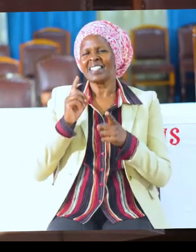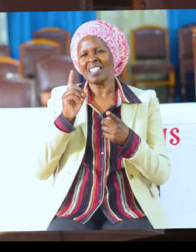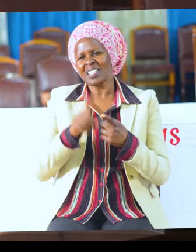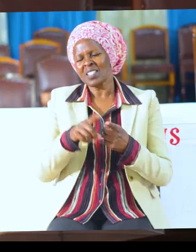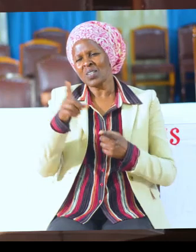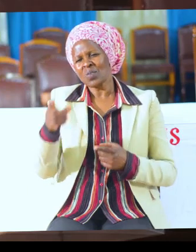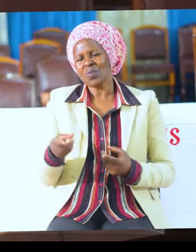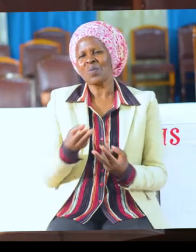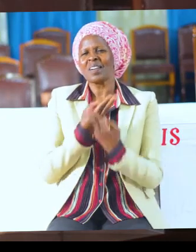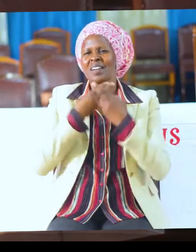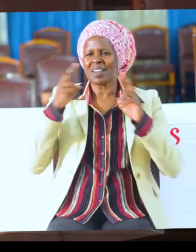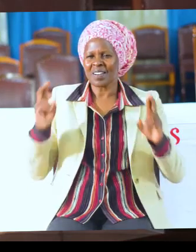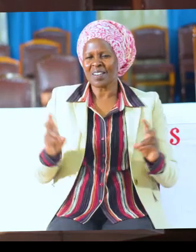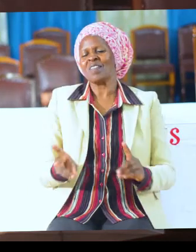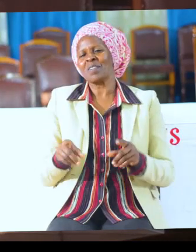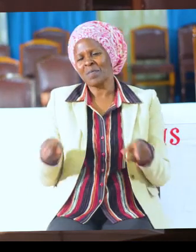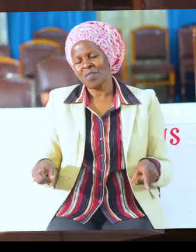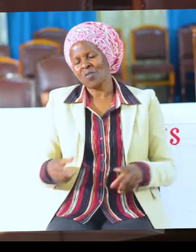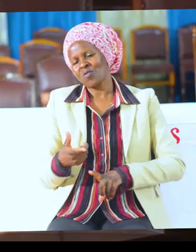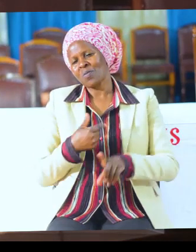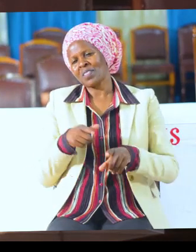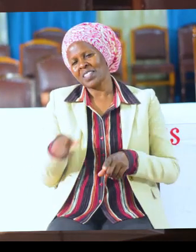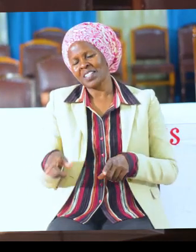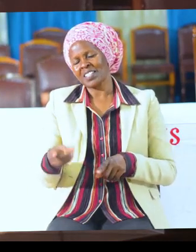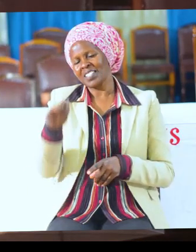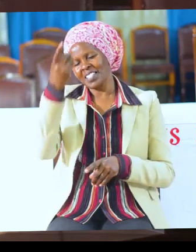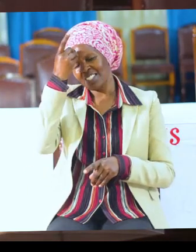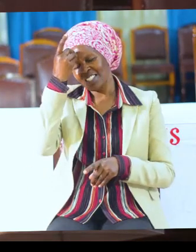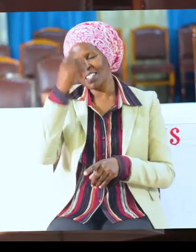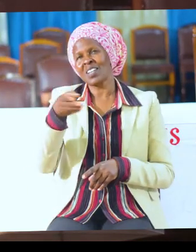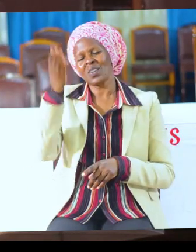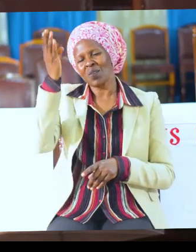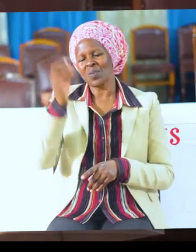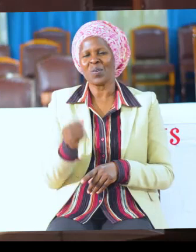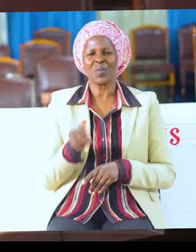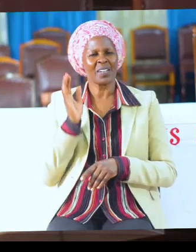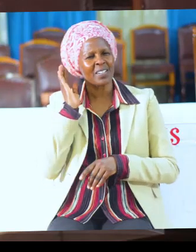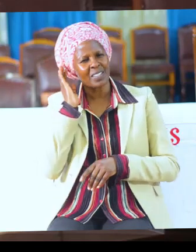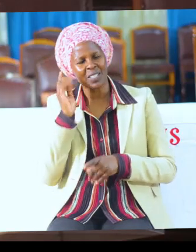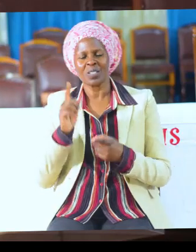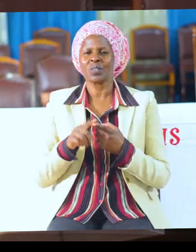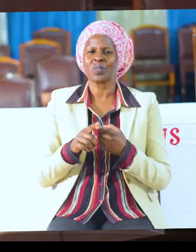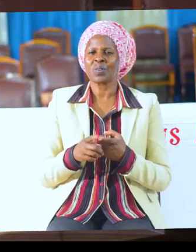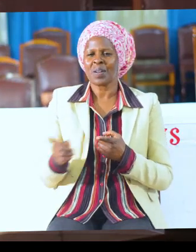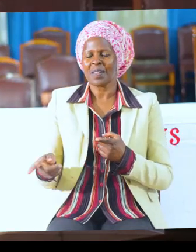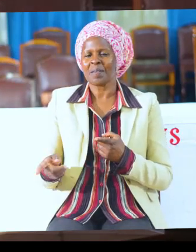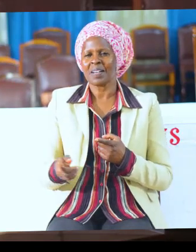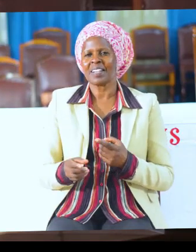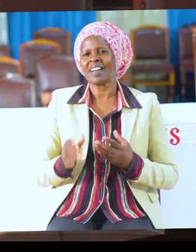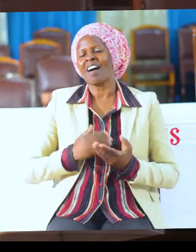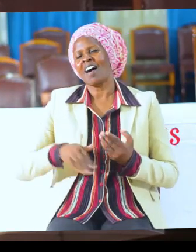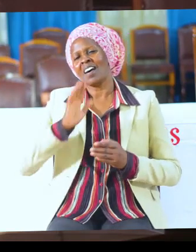you have delivered me from this sickness, you have listened to me and you have answered my prayer."